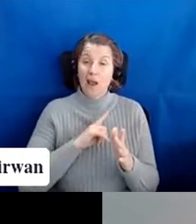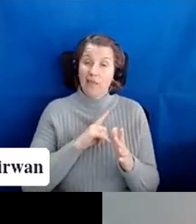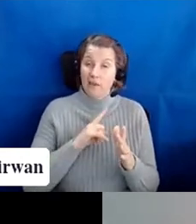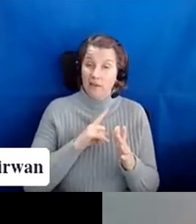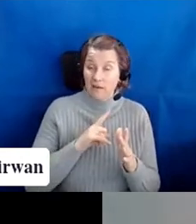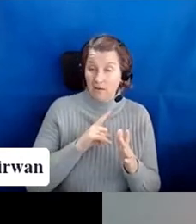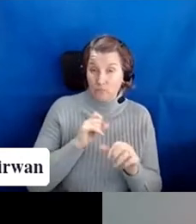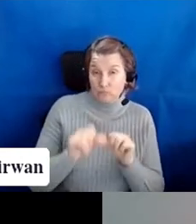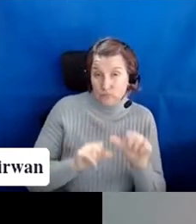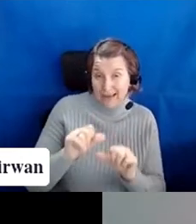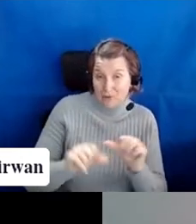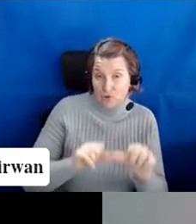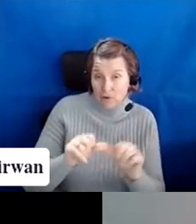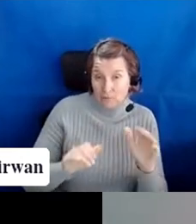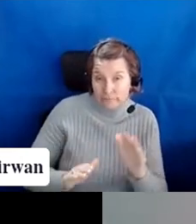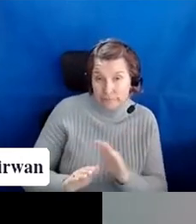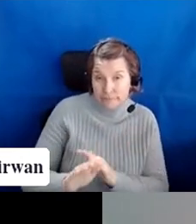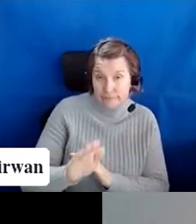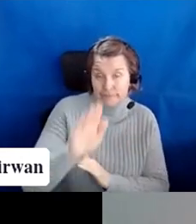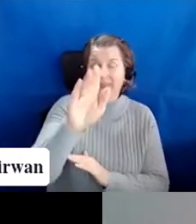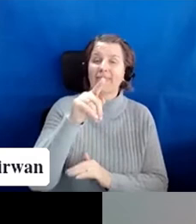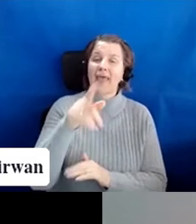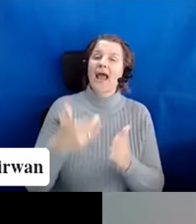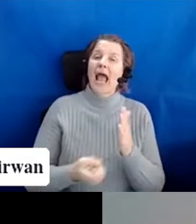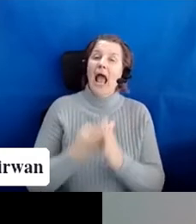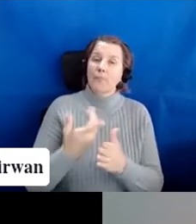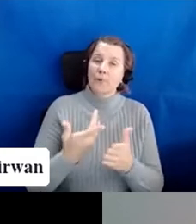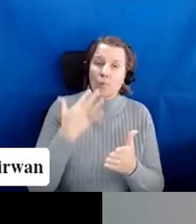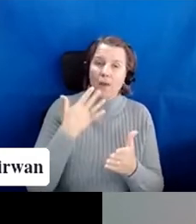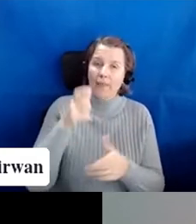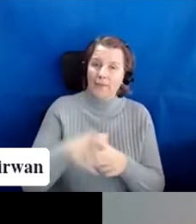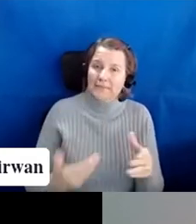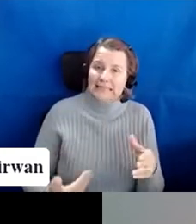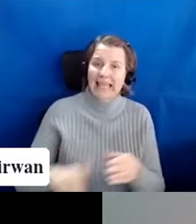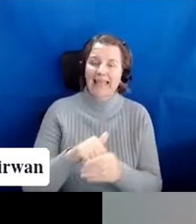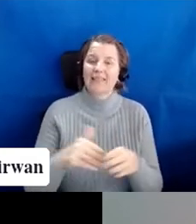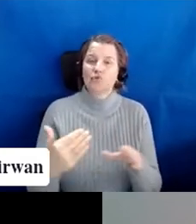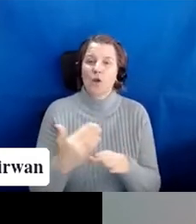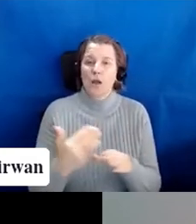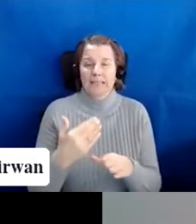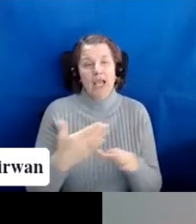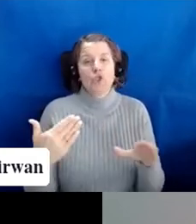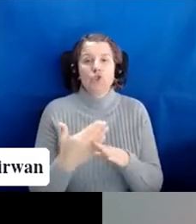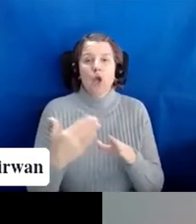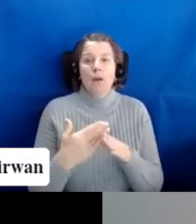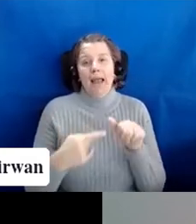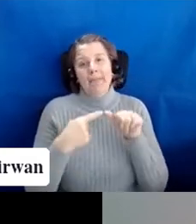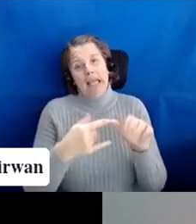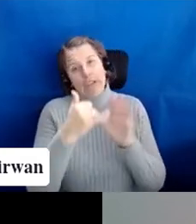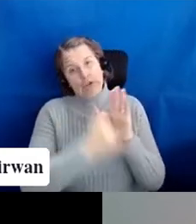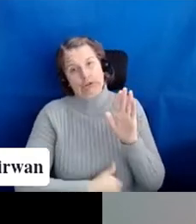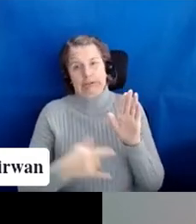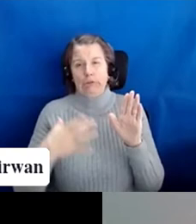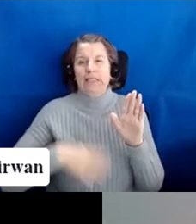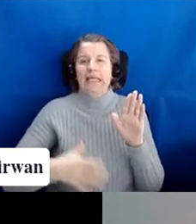technical skills happens within a job. You know, I think we see a lot of job applications that say you must have advanced Excel